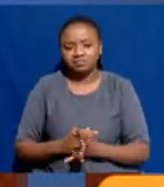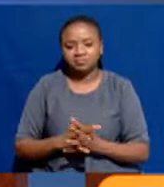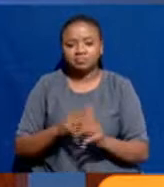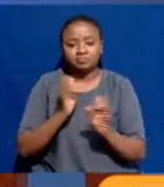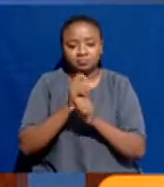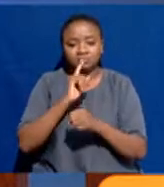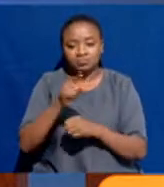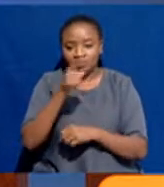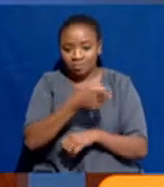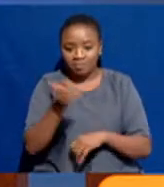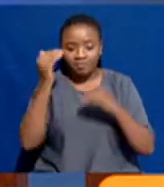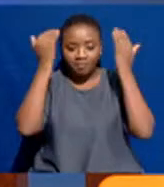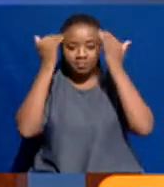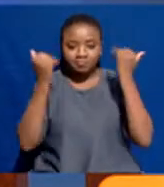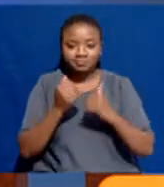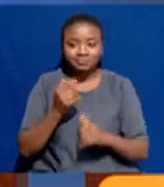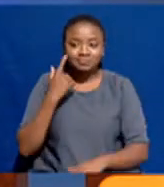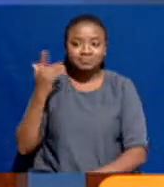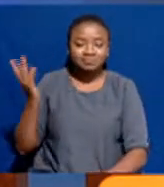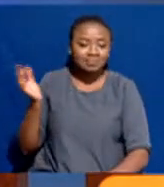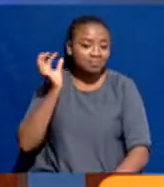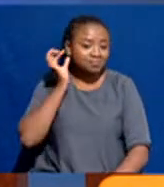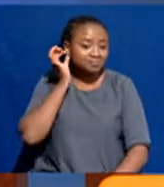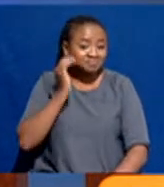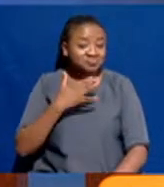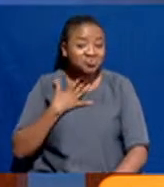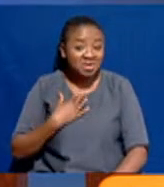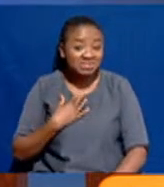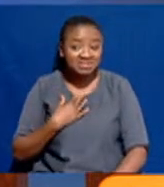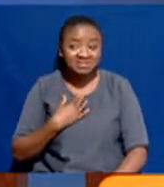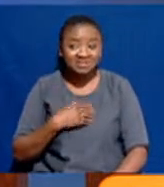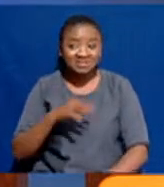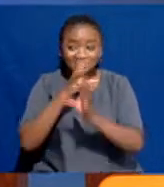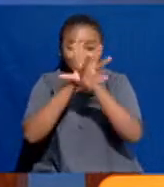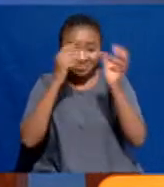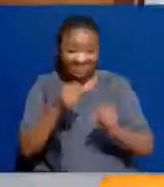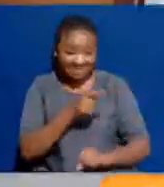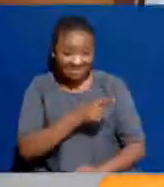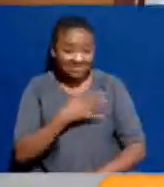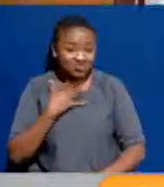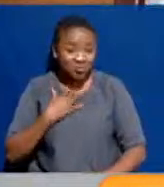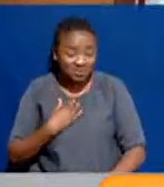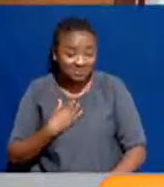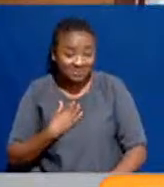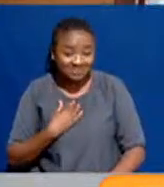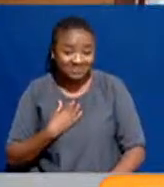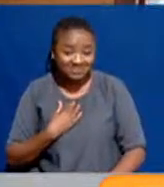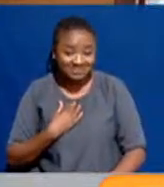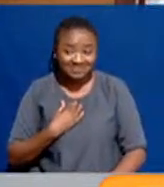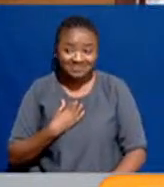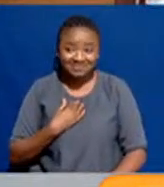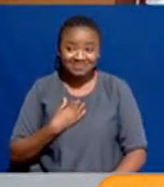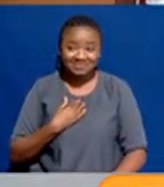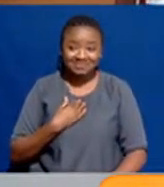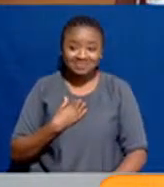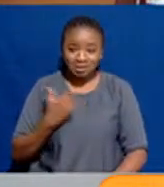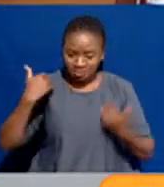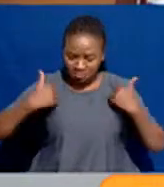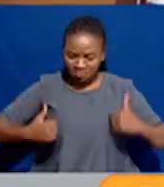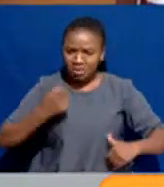sure you get convictions. Would this man ever run for higher office? President. Would you? Hmm? Would you run? I'm